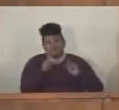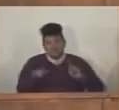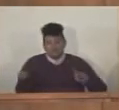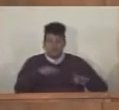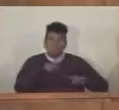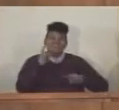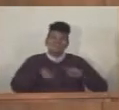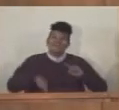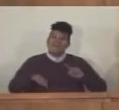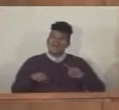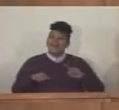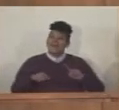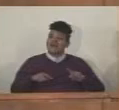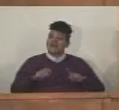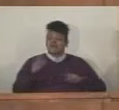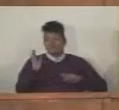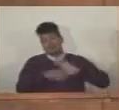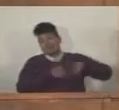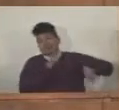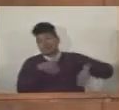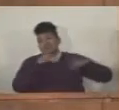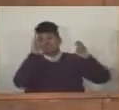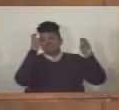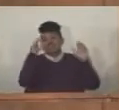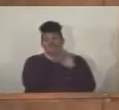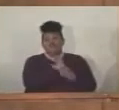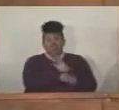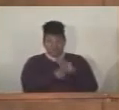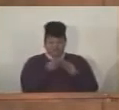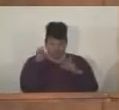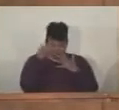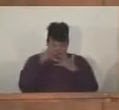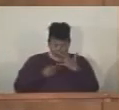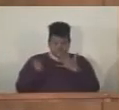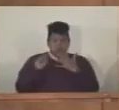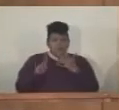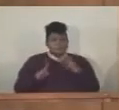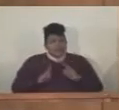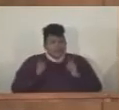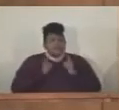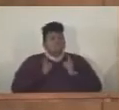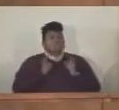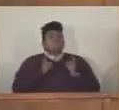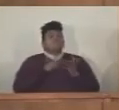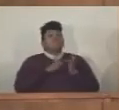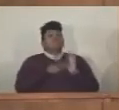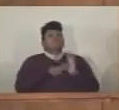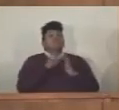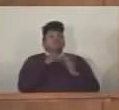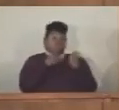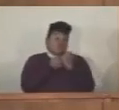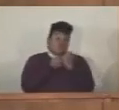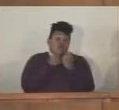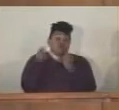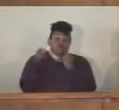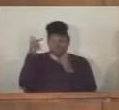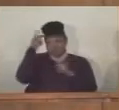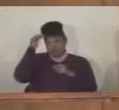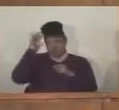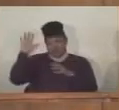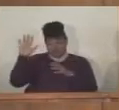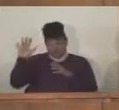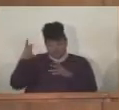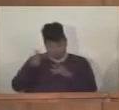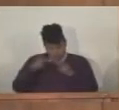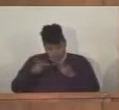question. And this state of emergency is not used as a solution. It is intended to immediately clamp down